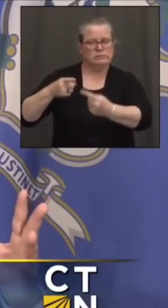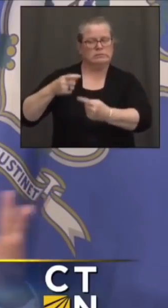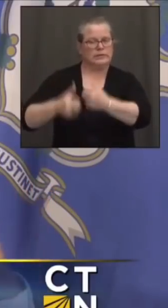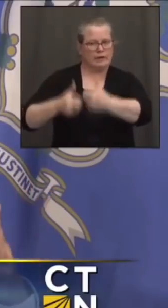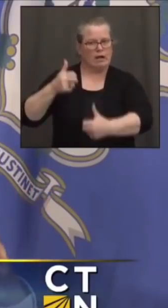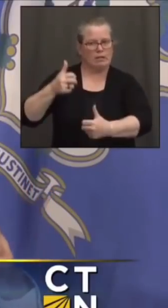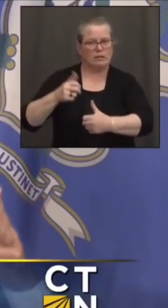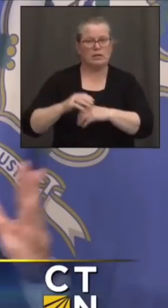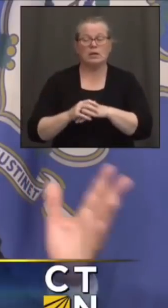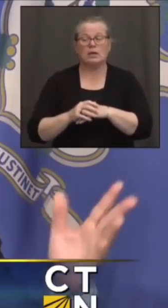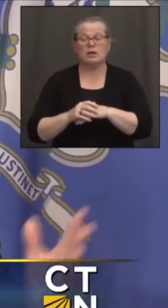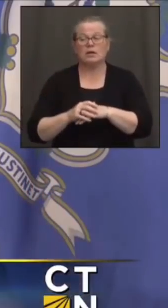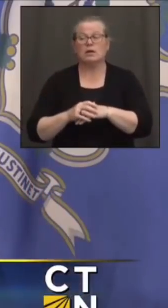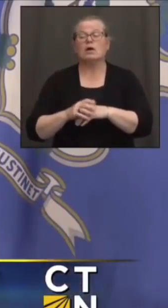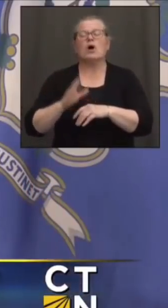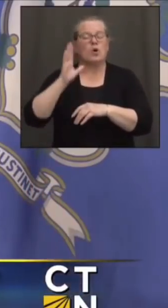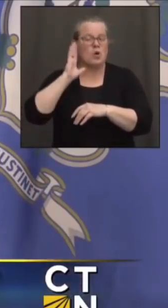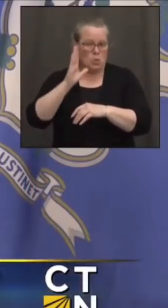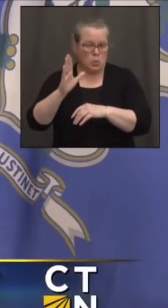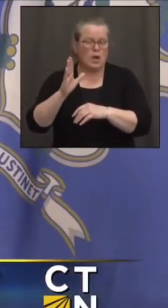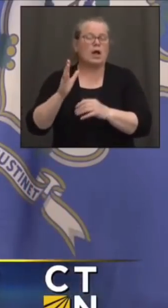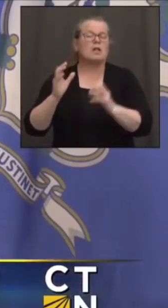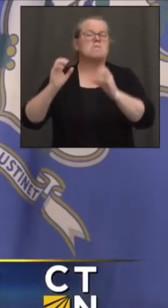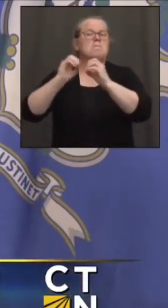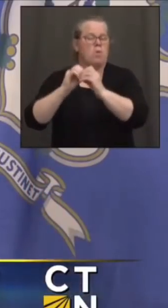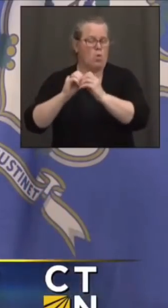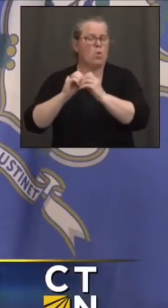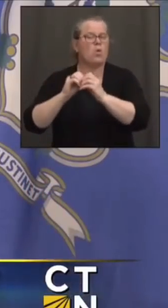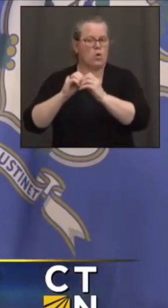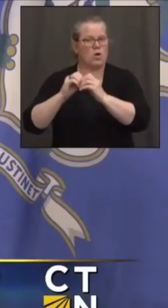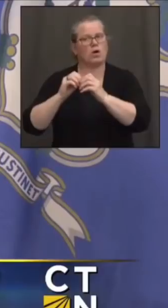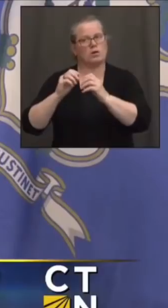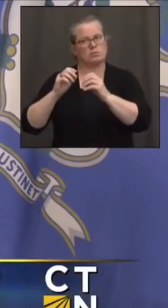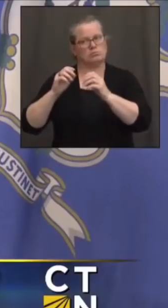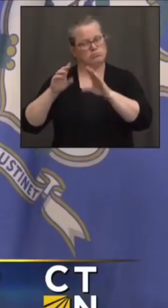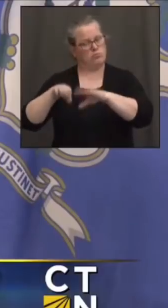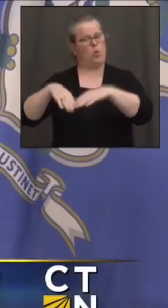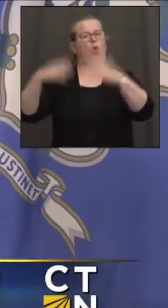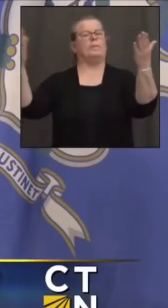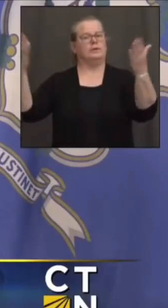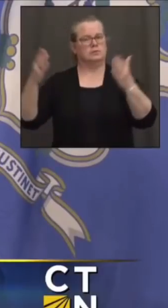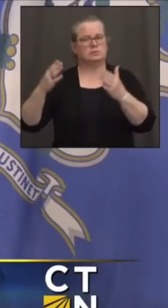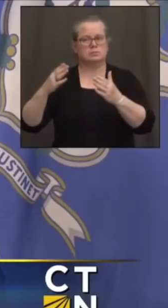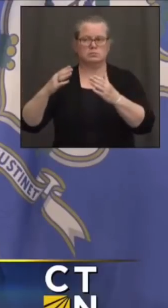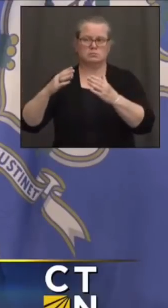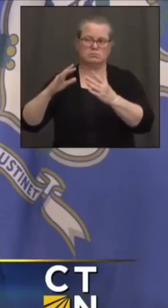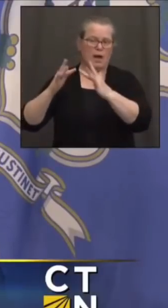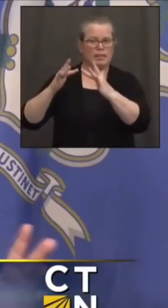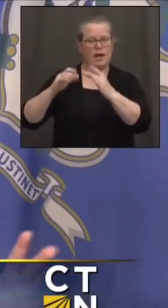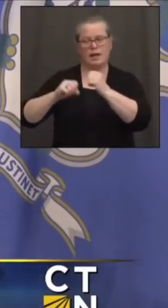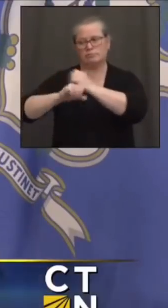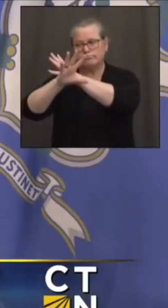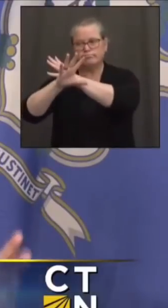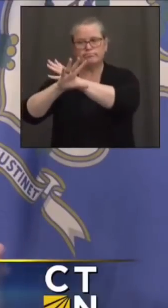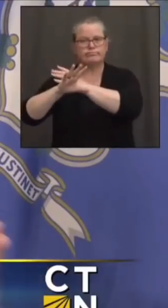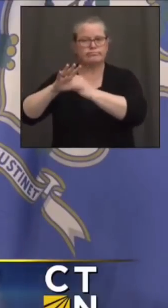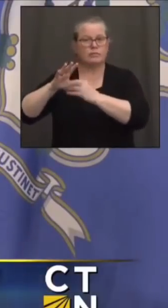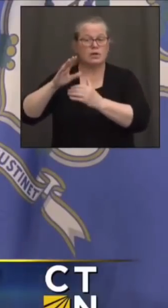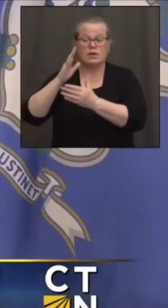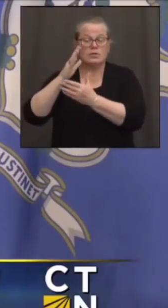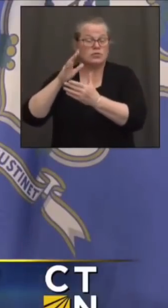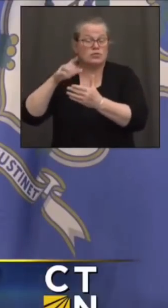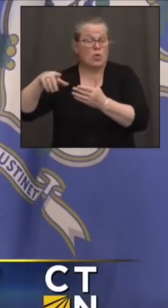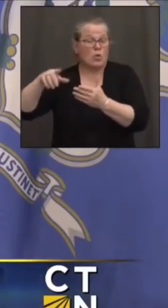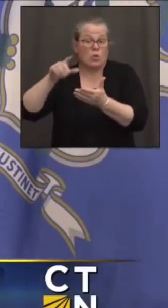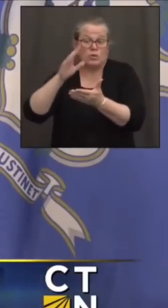more robust online offering made available statewide, so that those parents who, for one reason or another, their kids can't go to